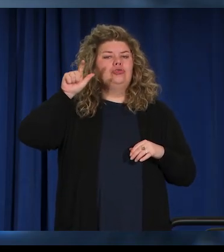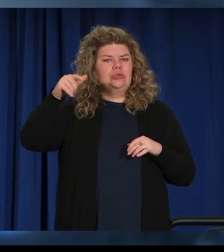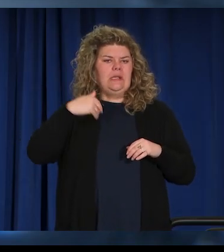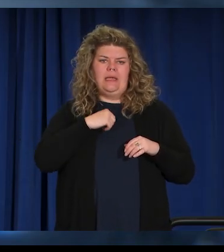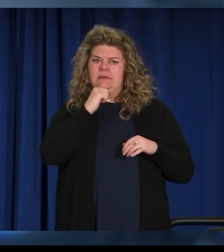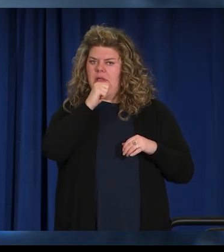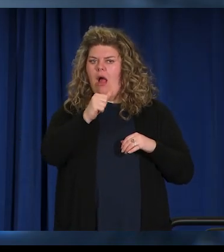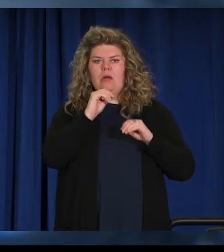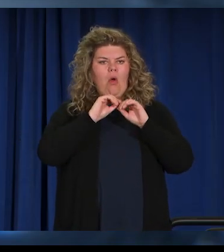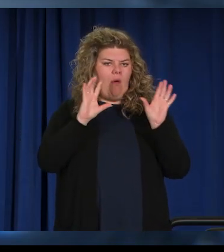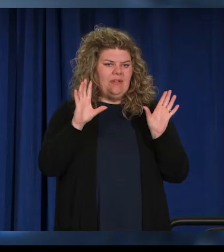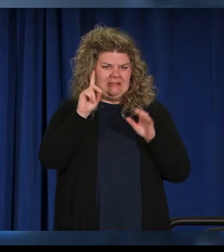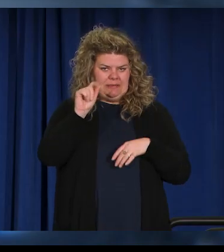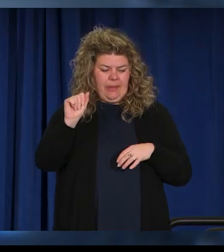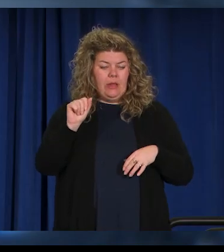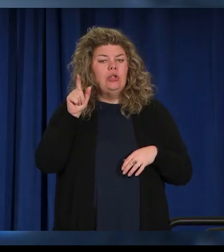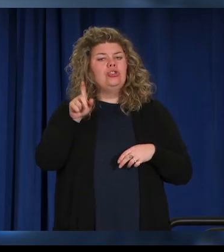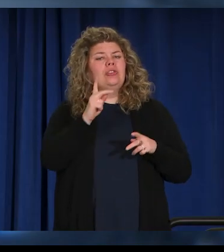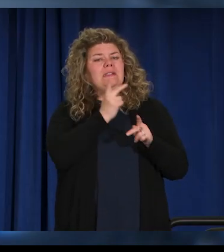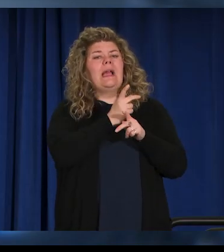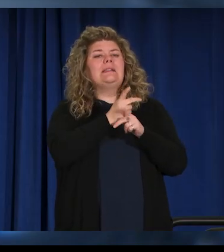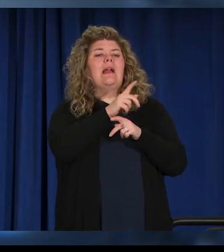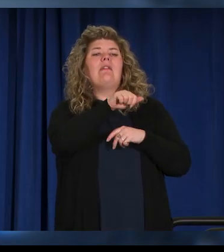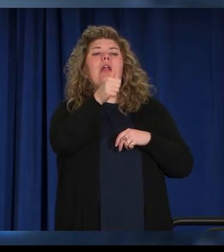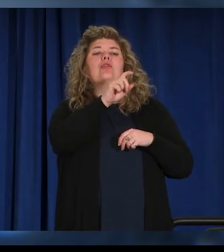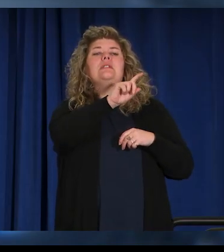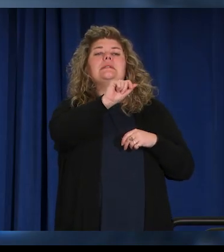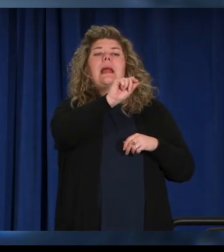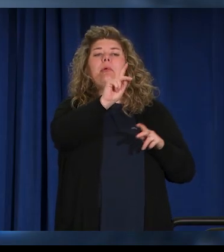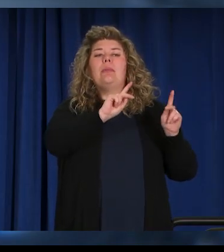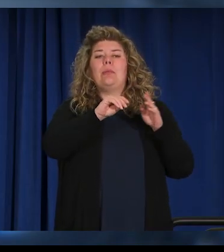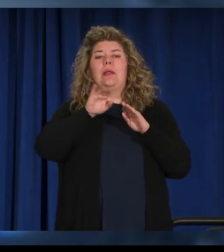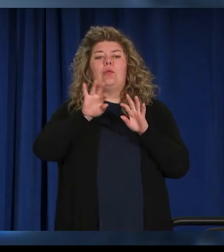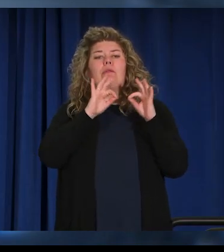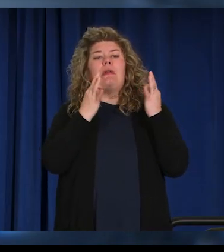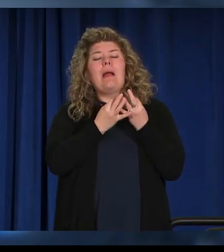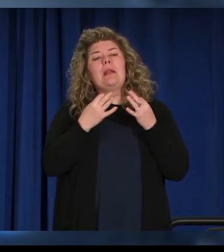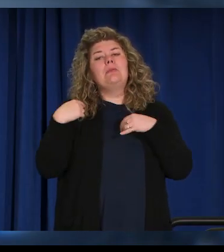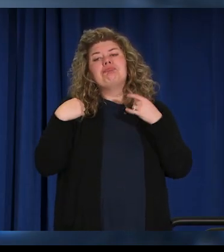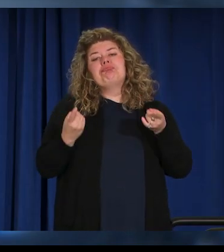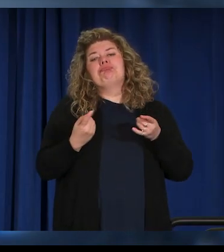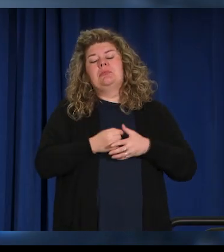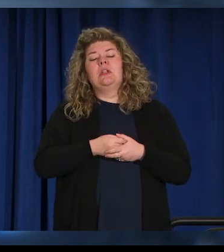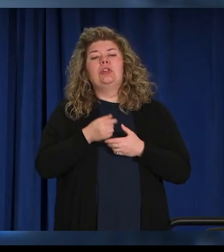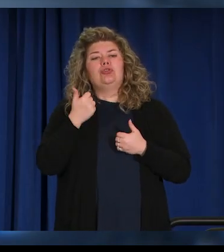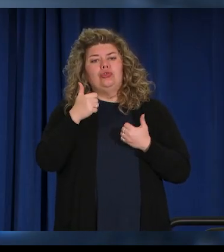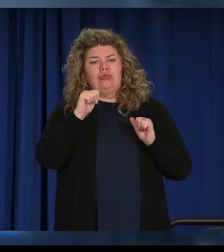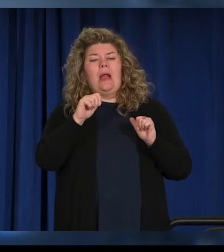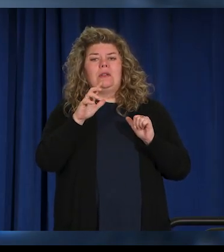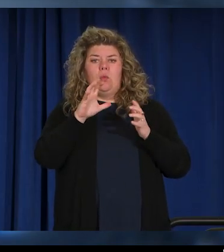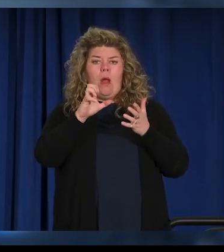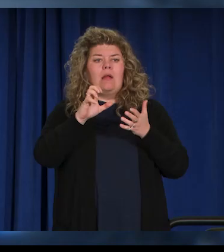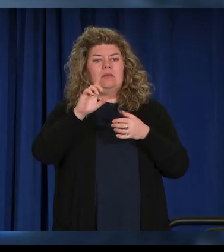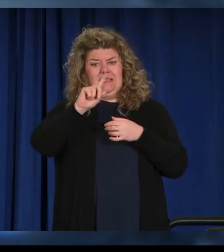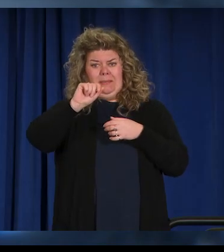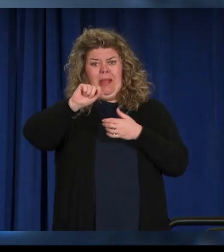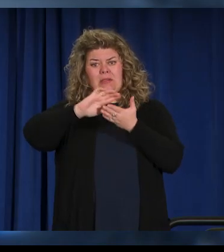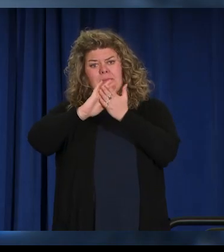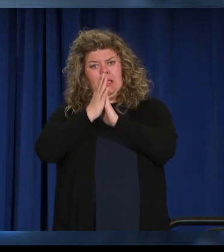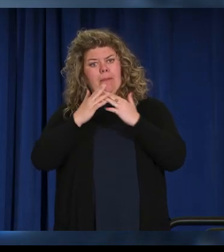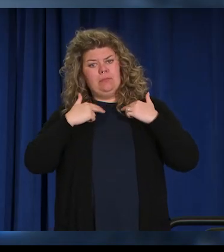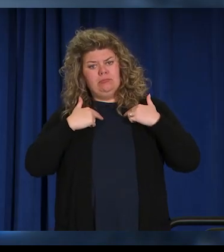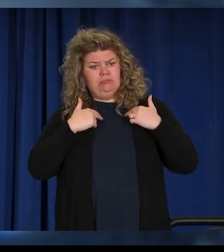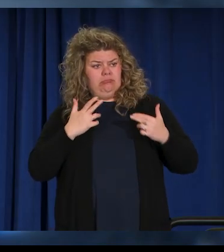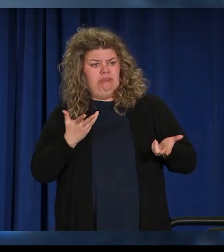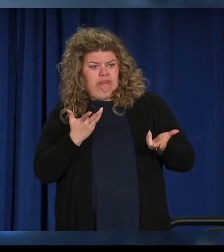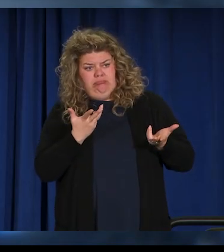disabilities and has cared for disabled loved ones throughout her life. She strives to normalize disabilities as part of the human